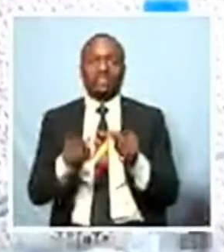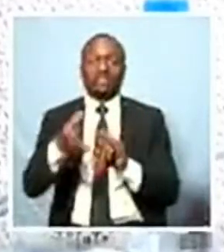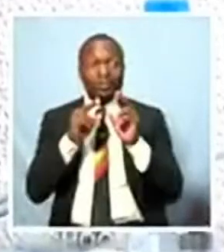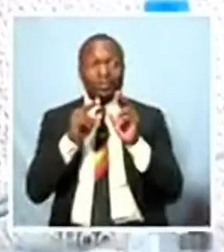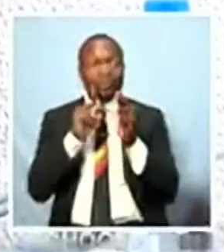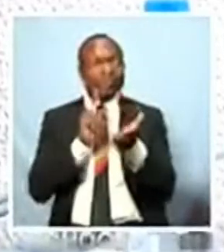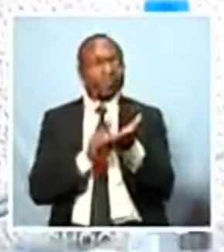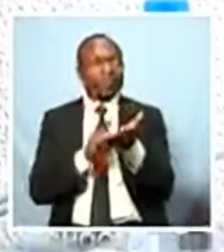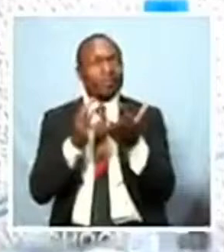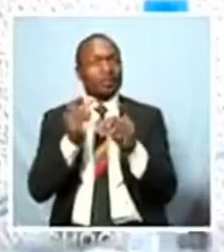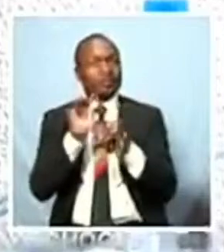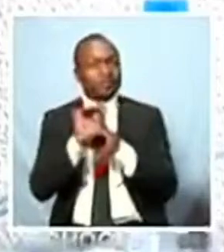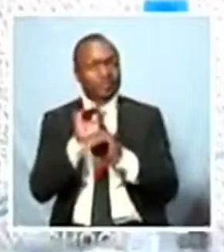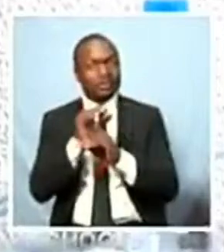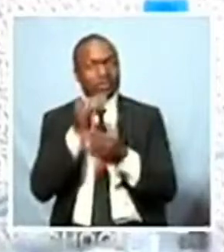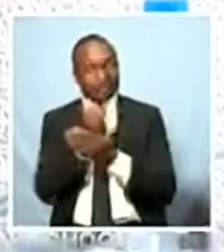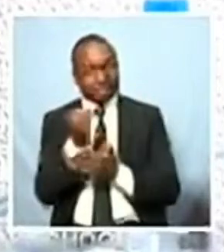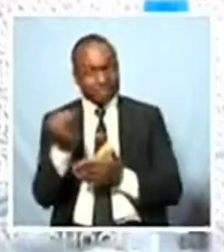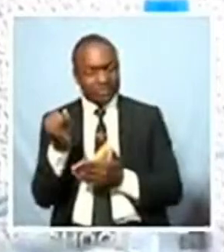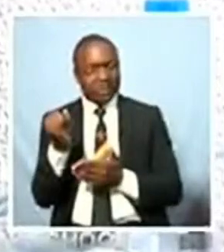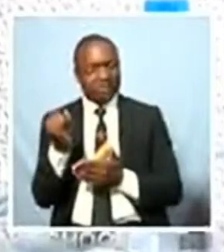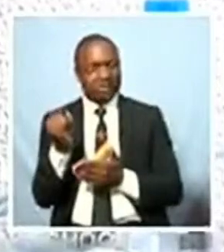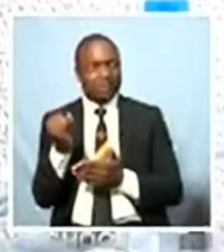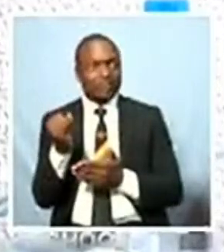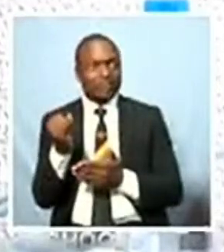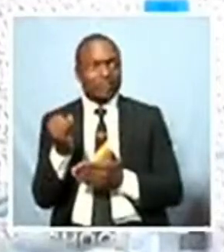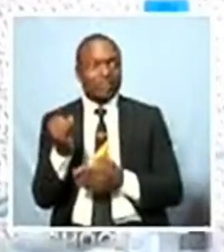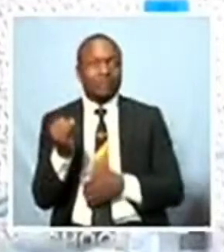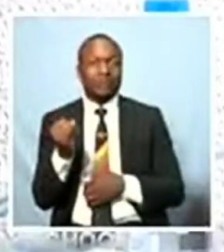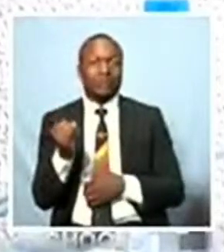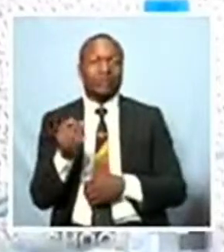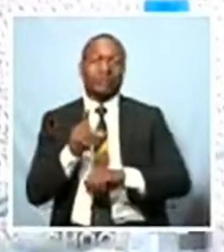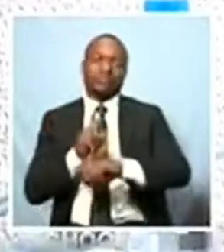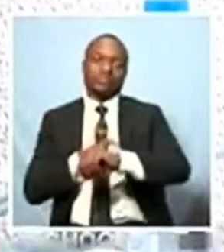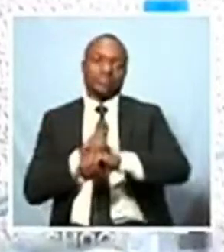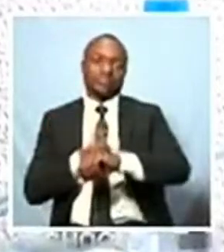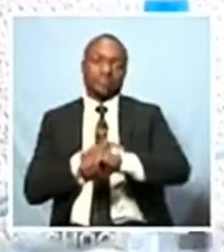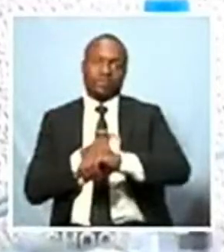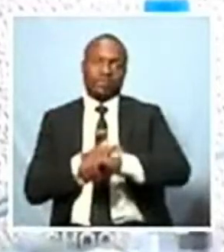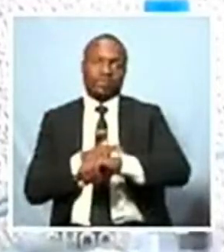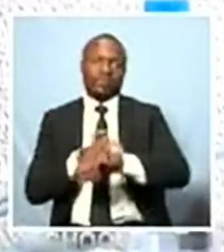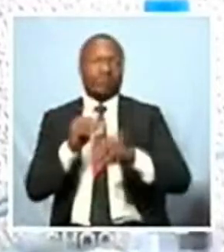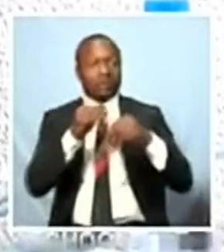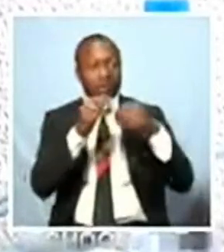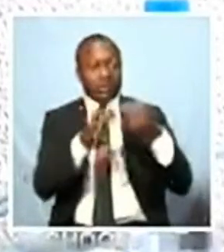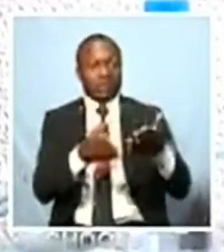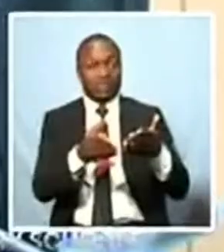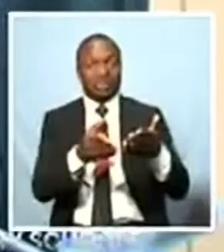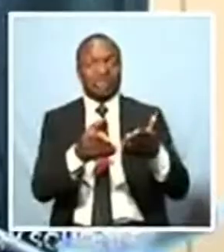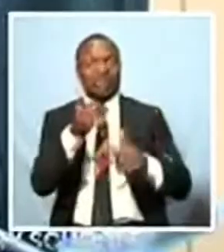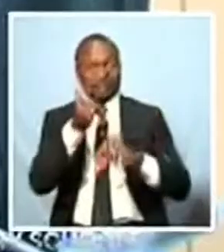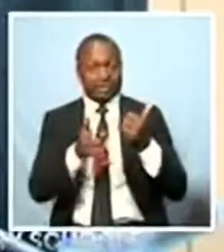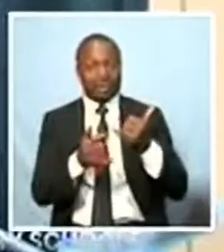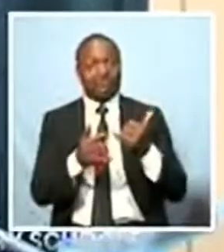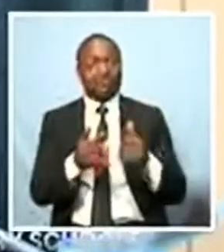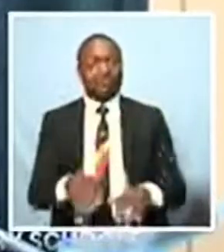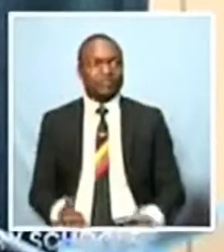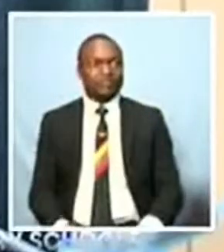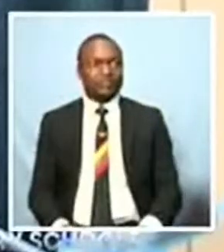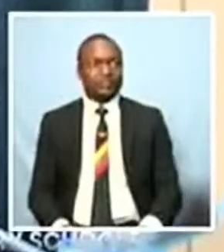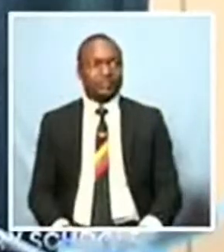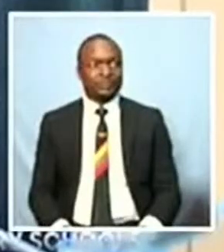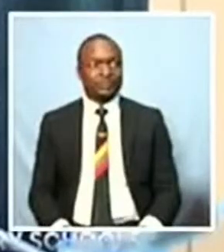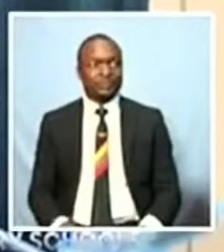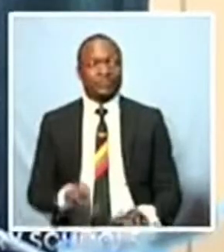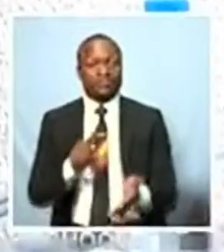wanted to comment on the issue of the teachers accessing. Time. I'll give him just be the last. Please.